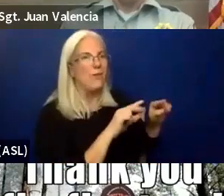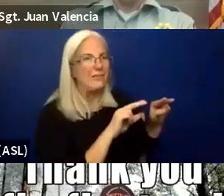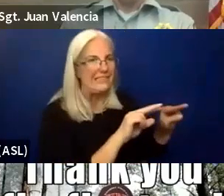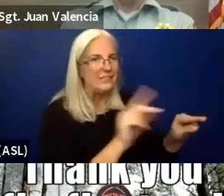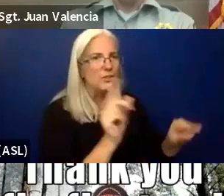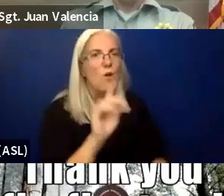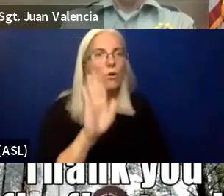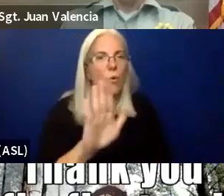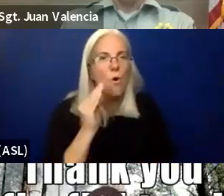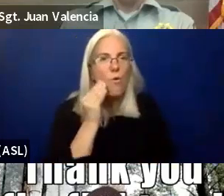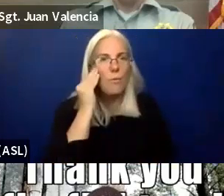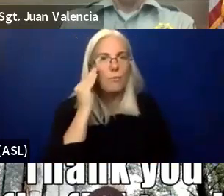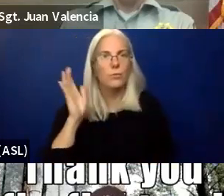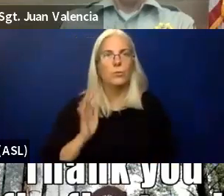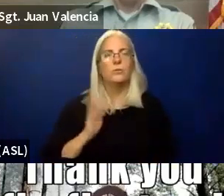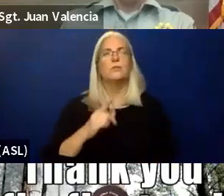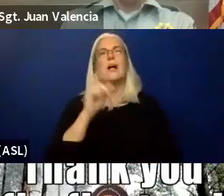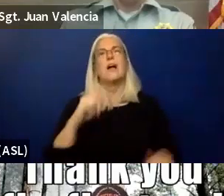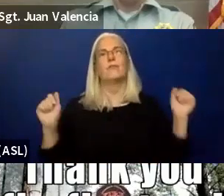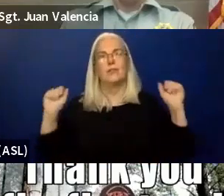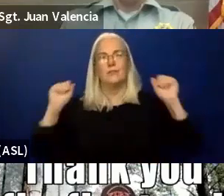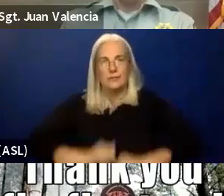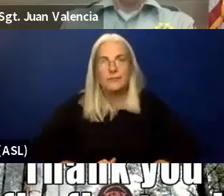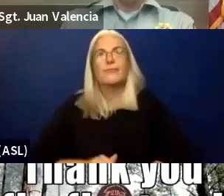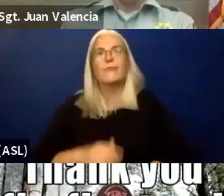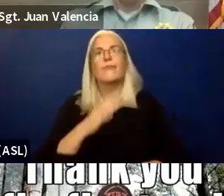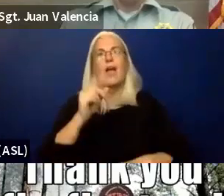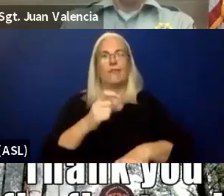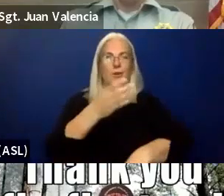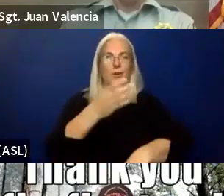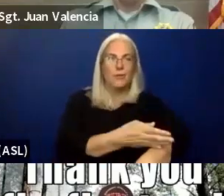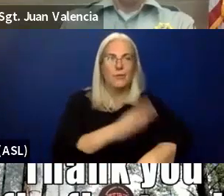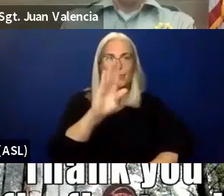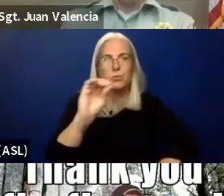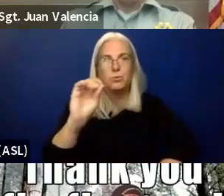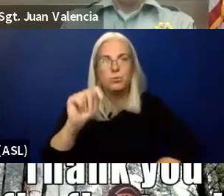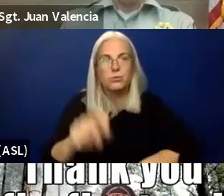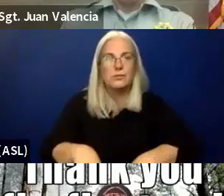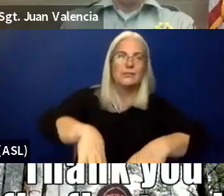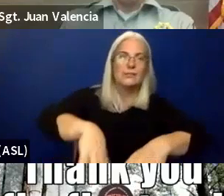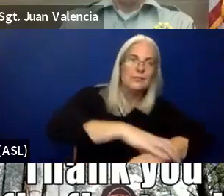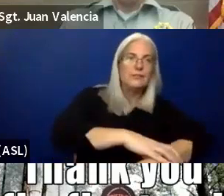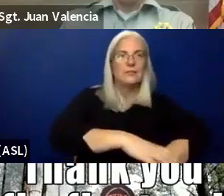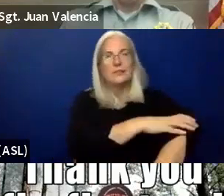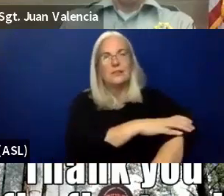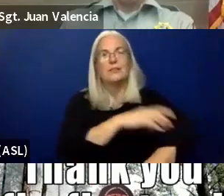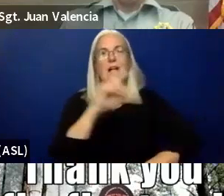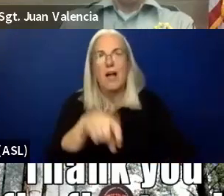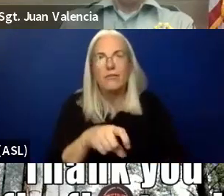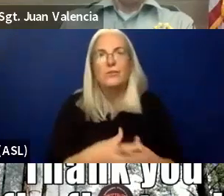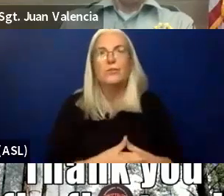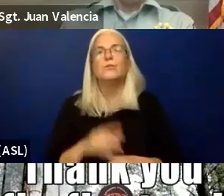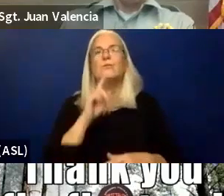equipment, the boots, the gloves. It's pretty important that you have that before you enter your